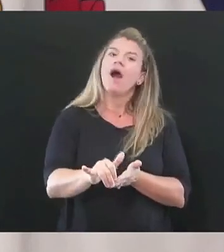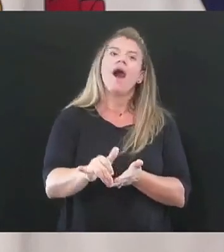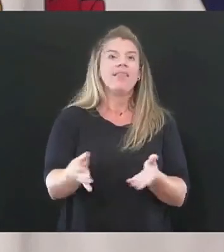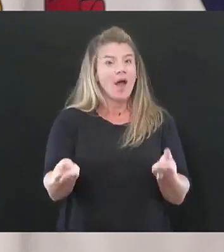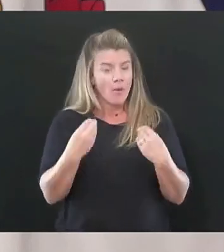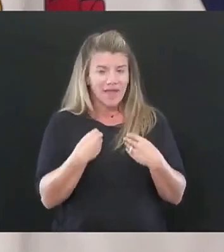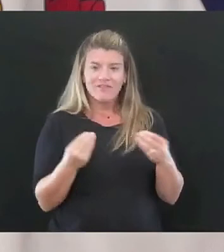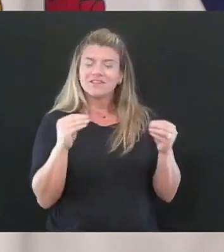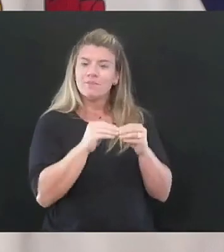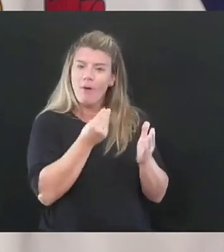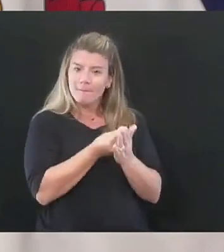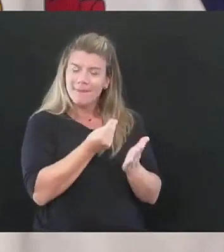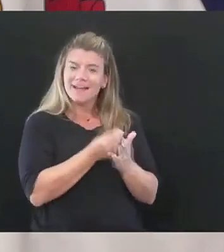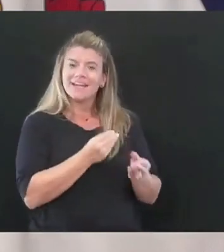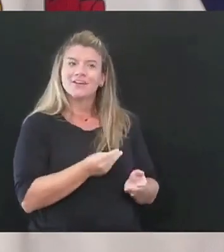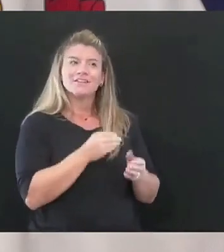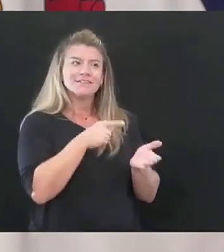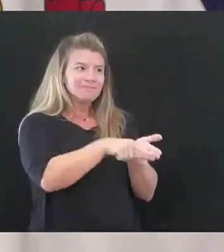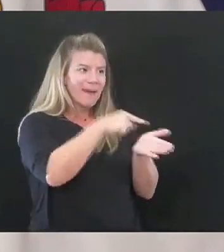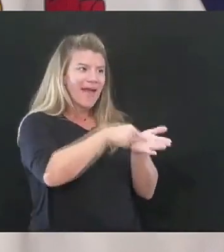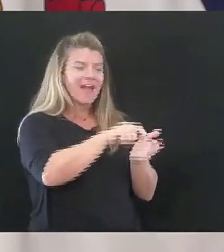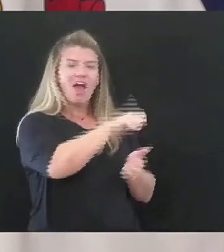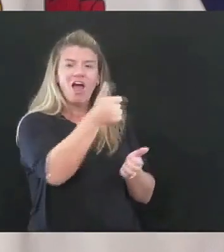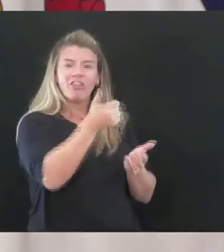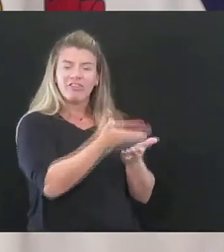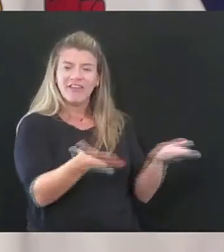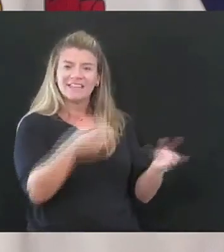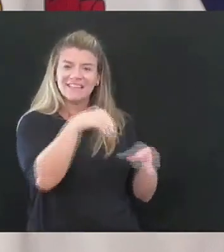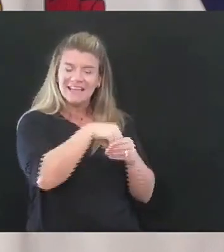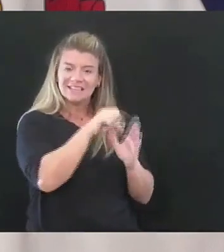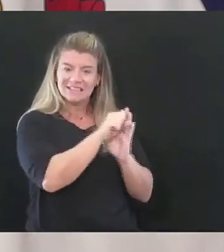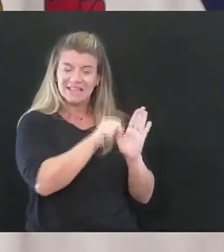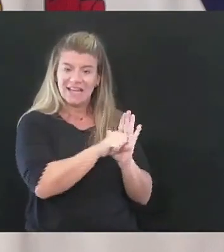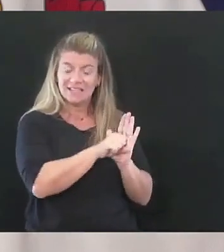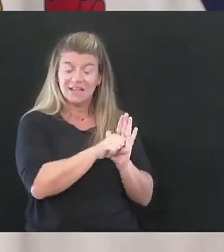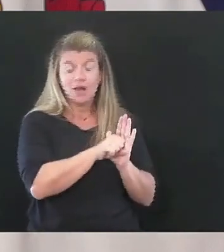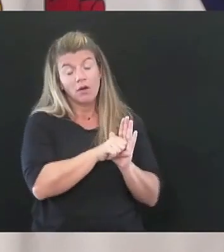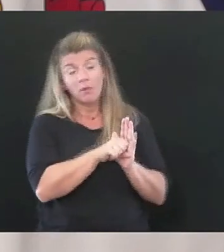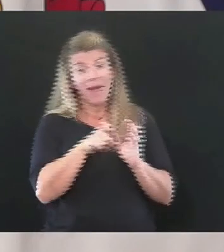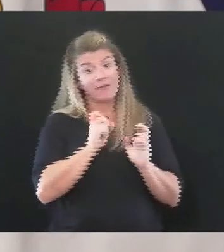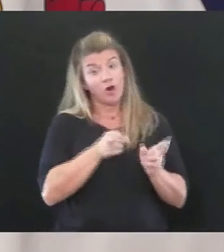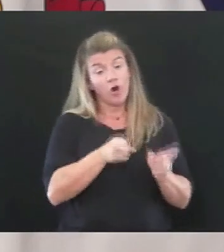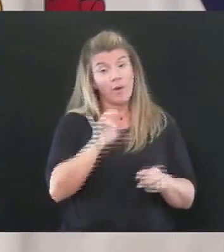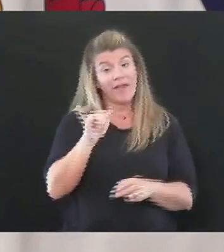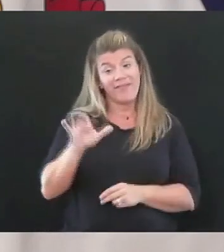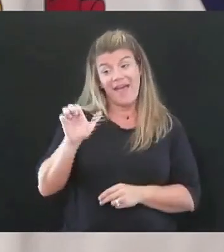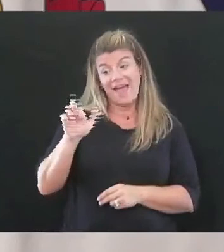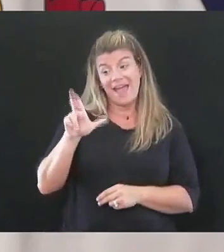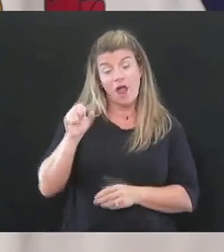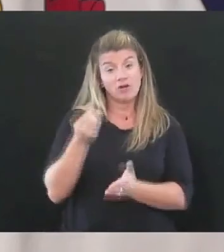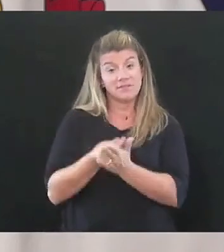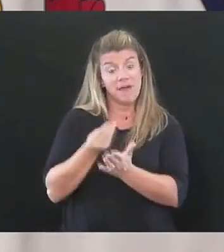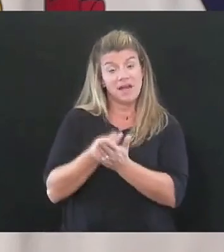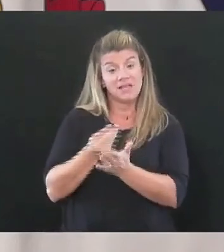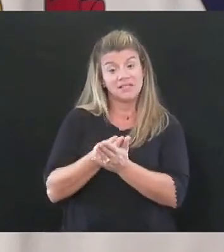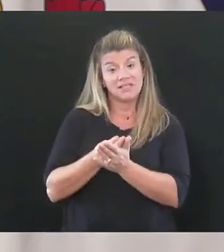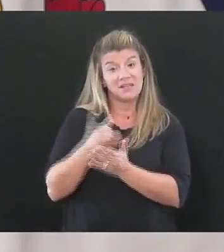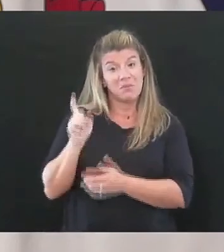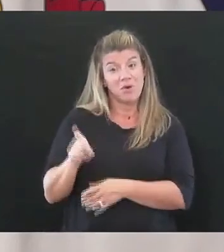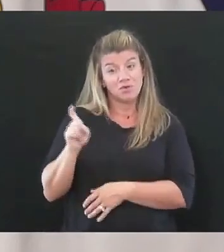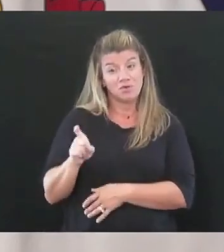dollars to go to CARES that we can spend more dollars on within our state. Now we've got to hurry, because that CARES dollars are supposed to be, you know, I